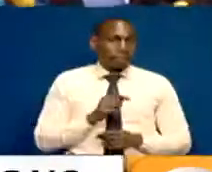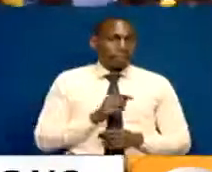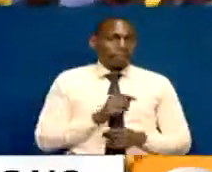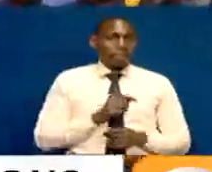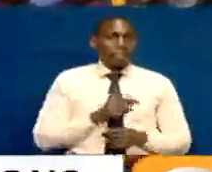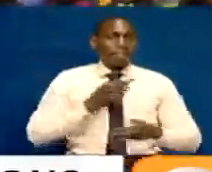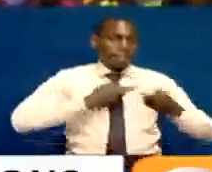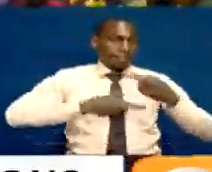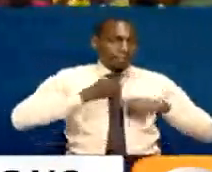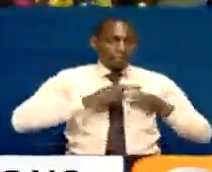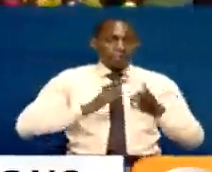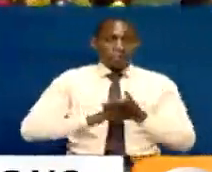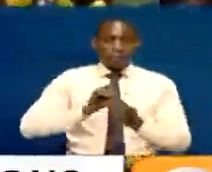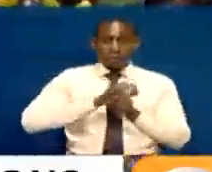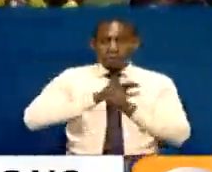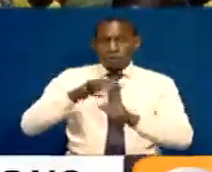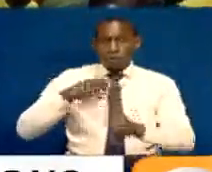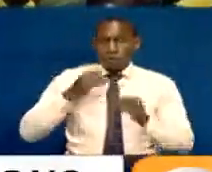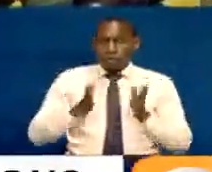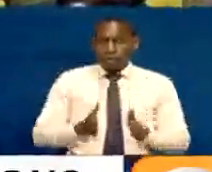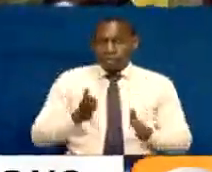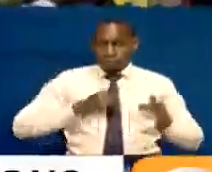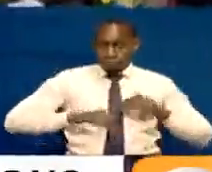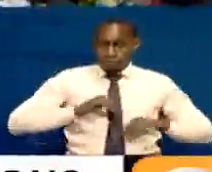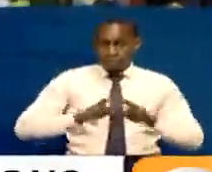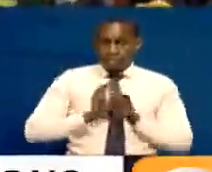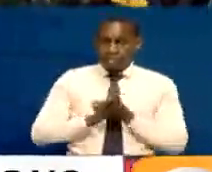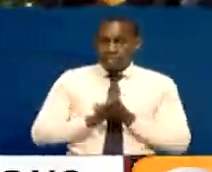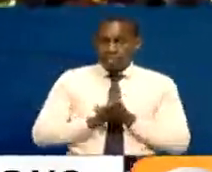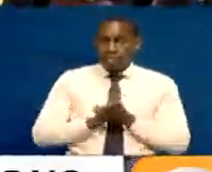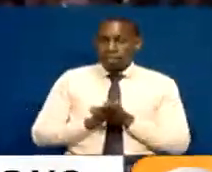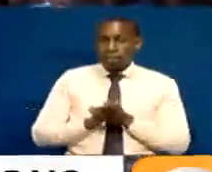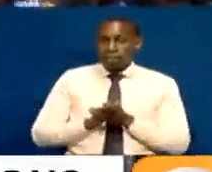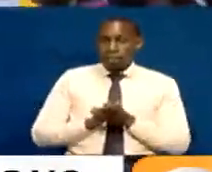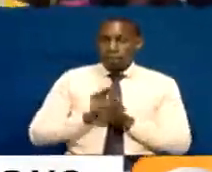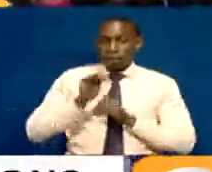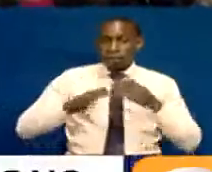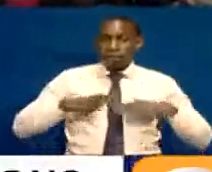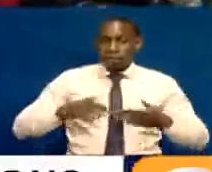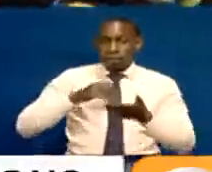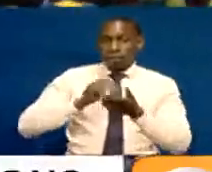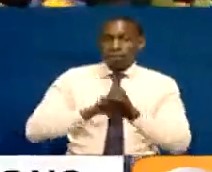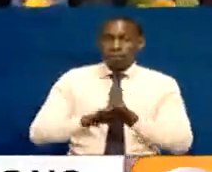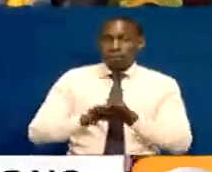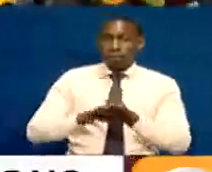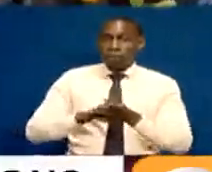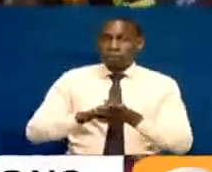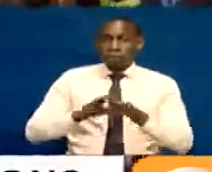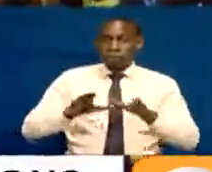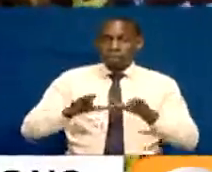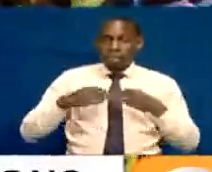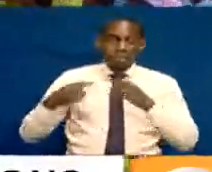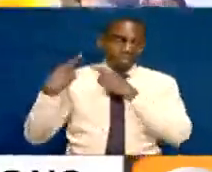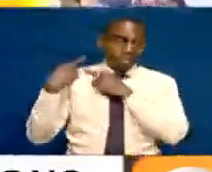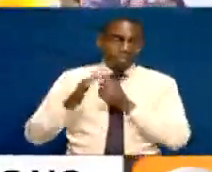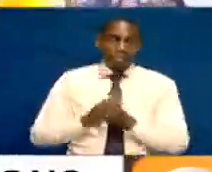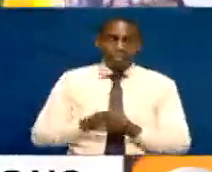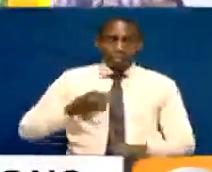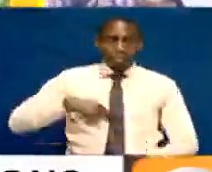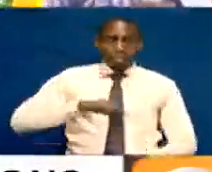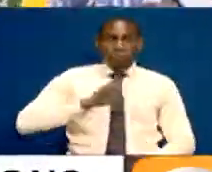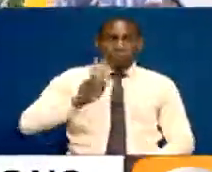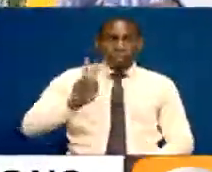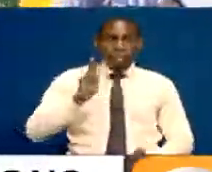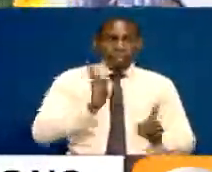will revisit the COVID billionaire saga and bring to book all the culprits. Tumesema kama Kenya Kwanza,